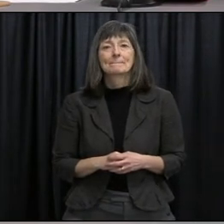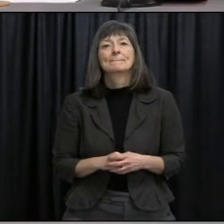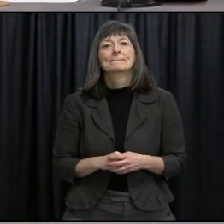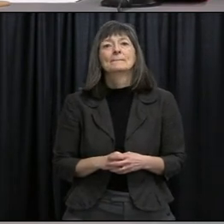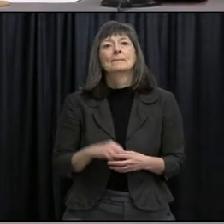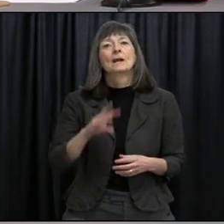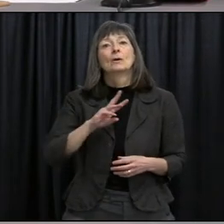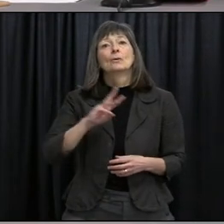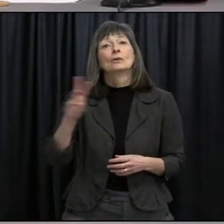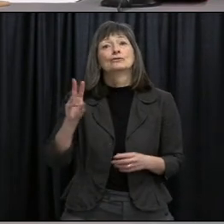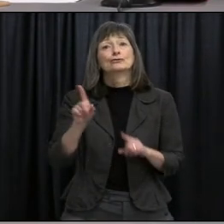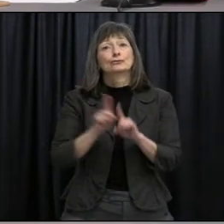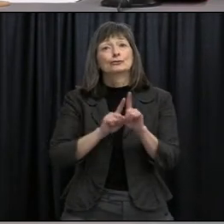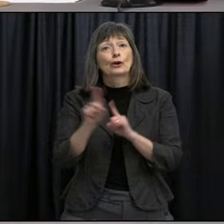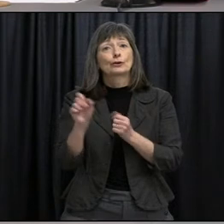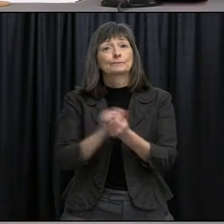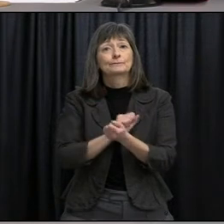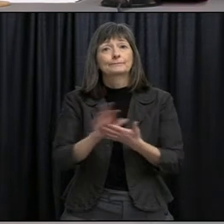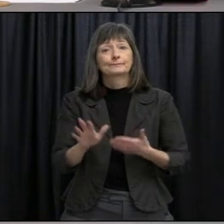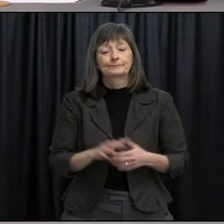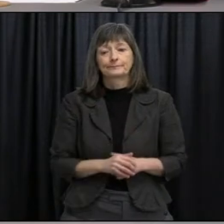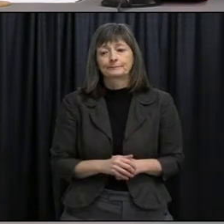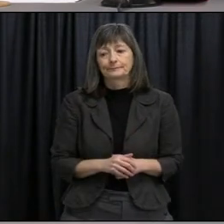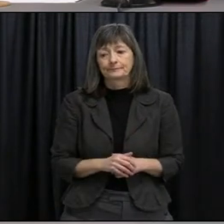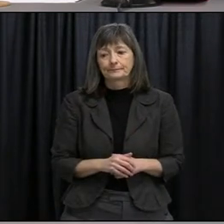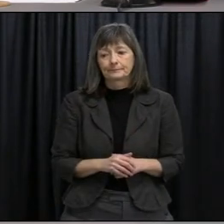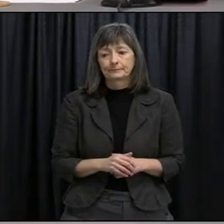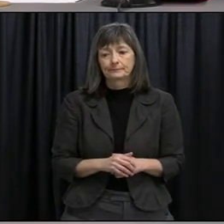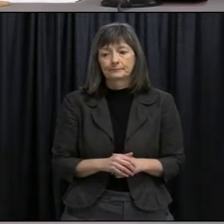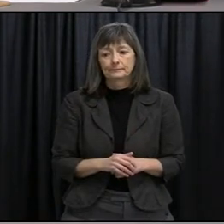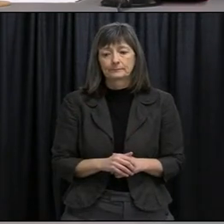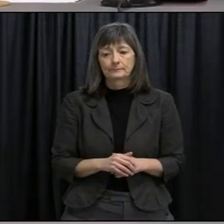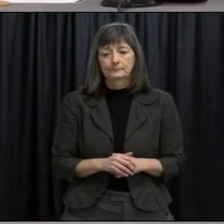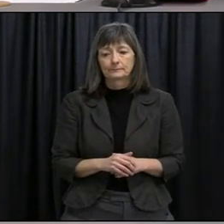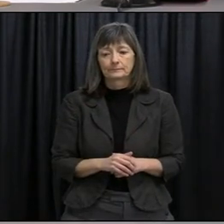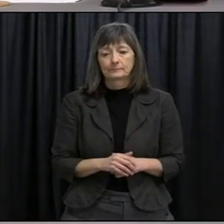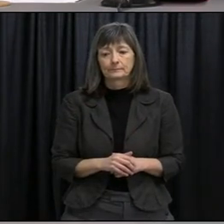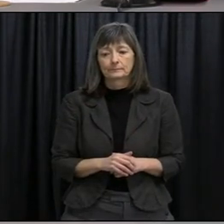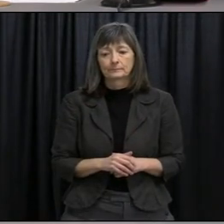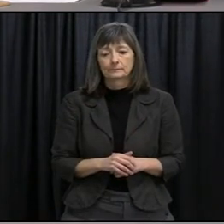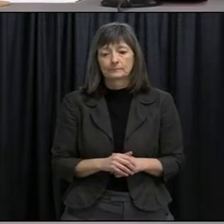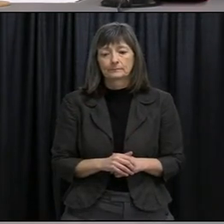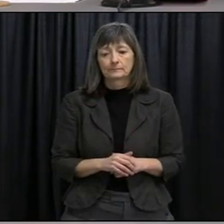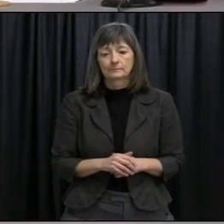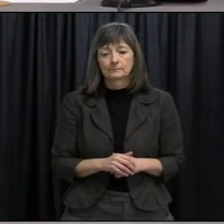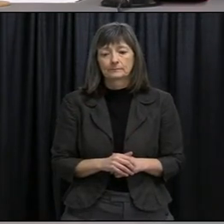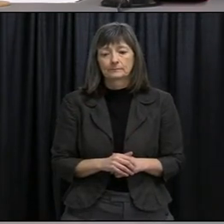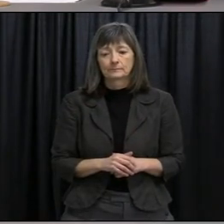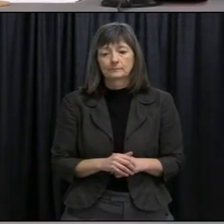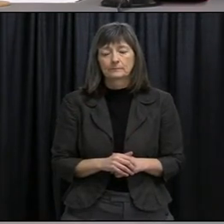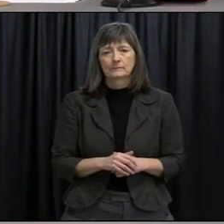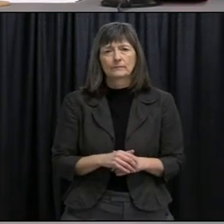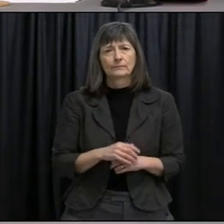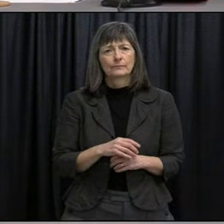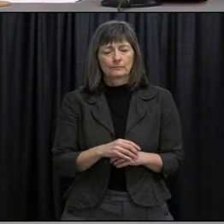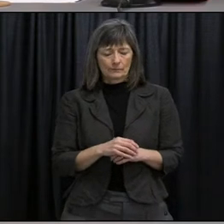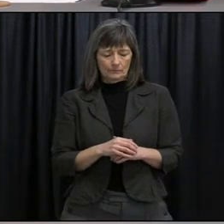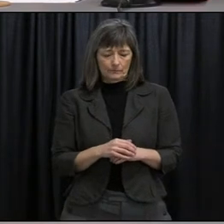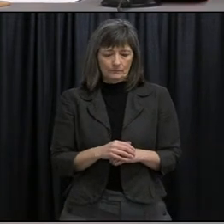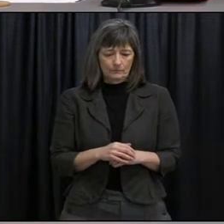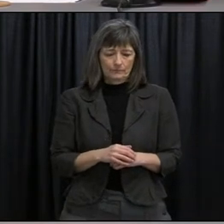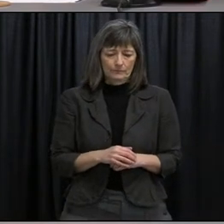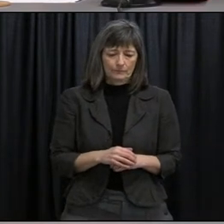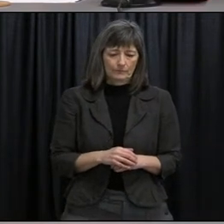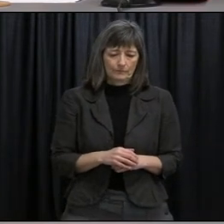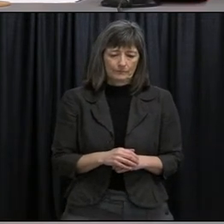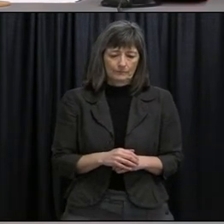Cracker, Western Star, do you have a final question? Yes. In terms of when you're talking about, I guess, the ages that